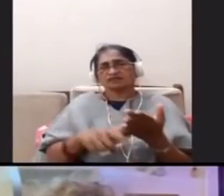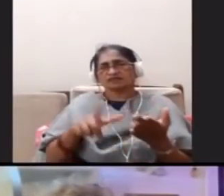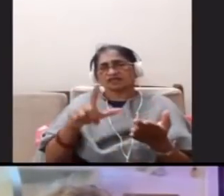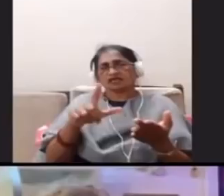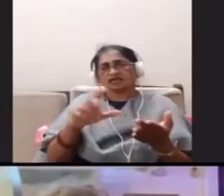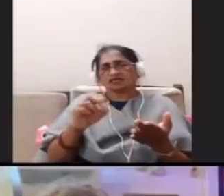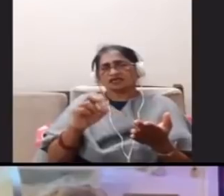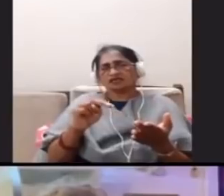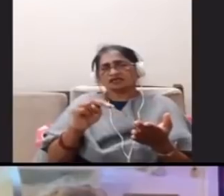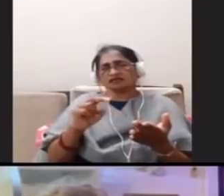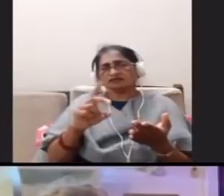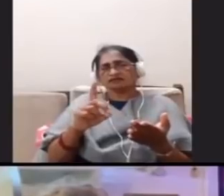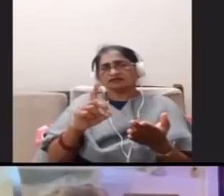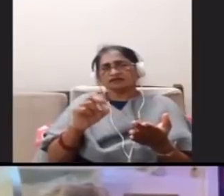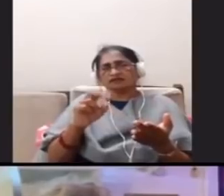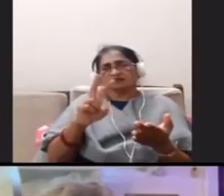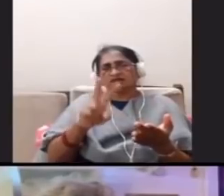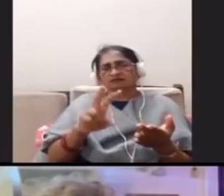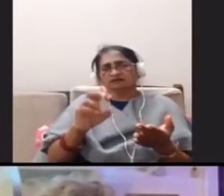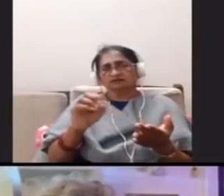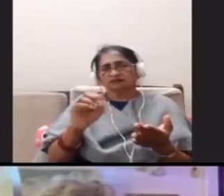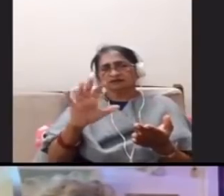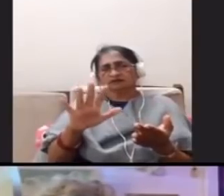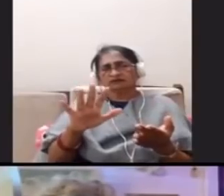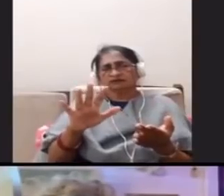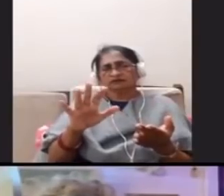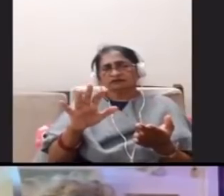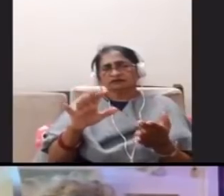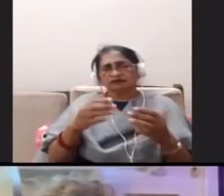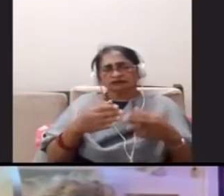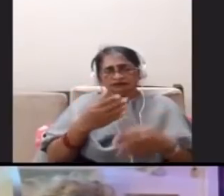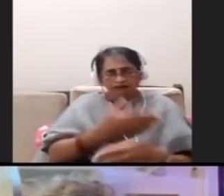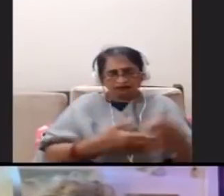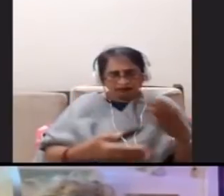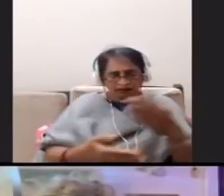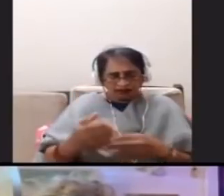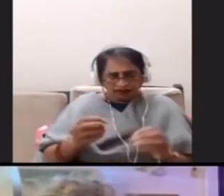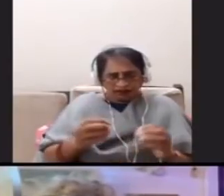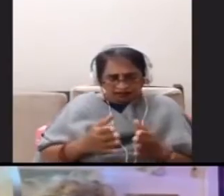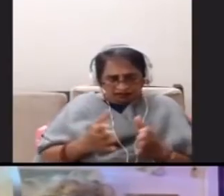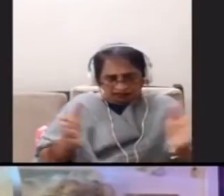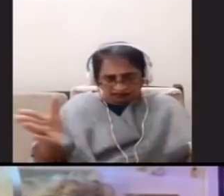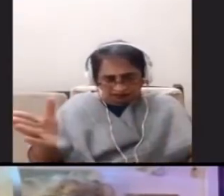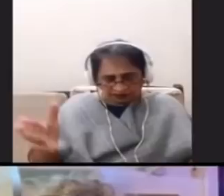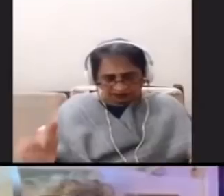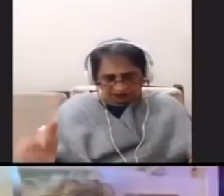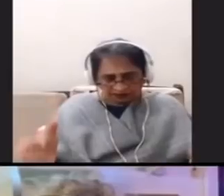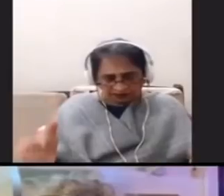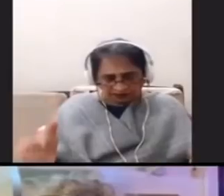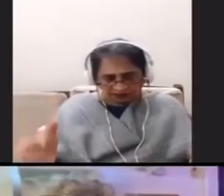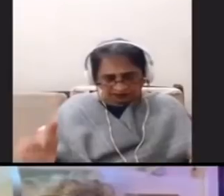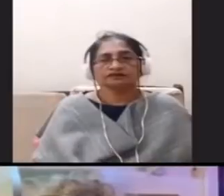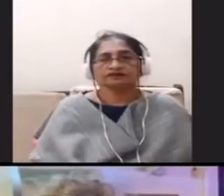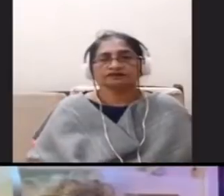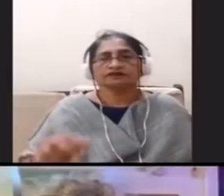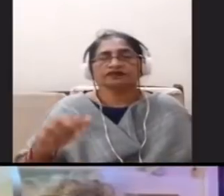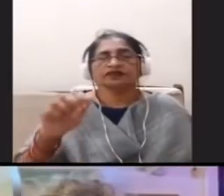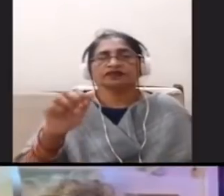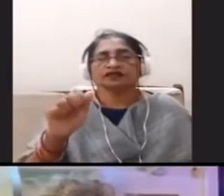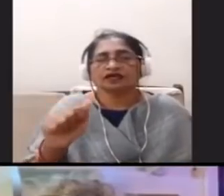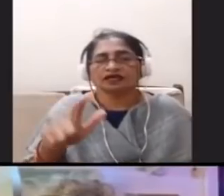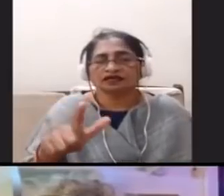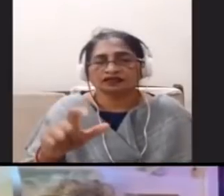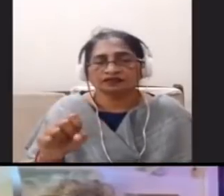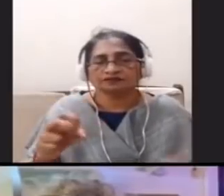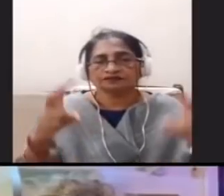in 2005, raising disability awareness and prompting widespread public debate. Alison has featured as a subject in